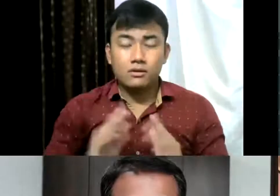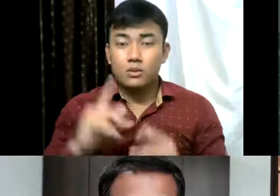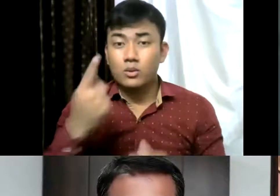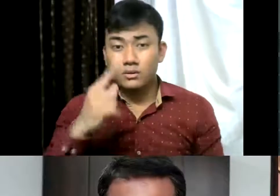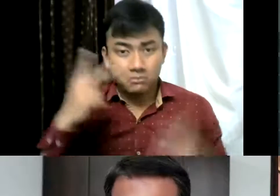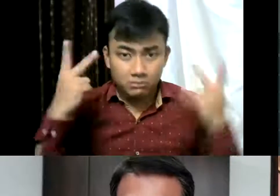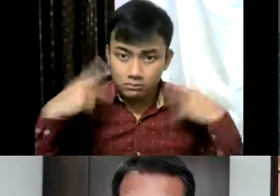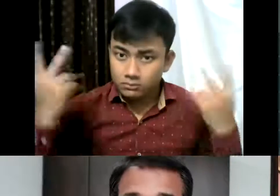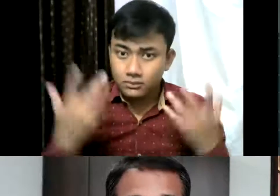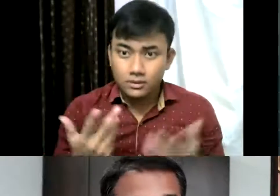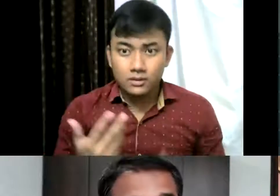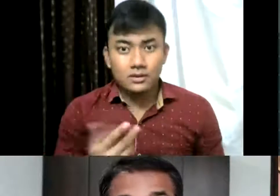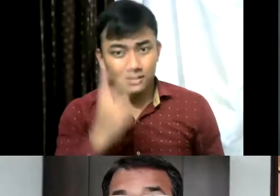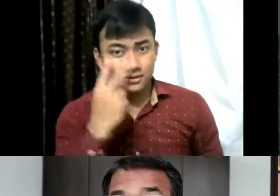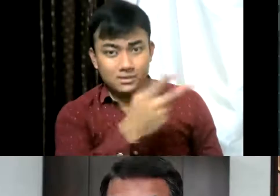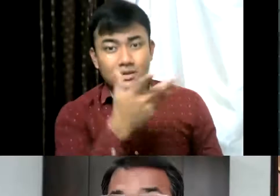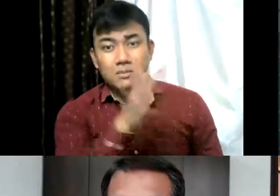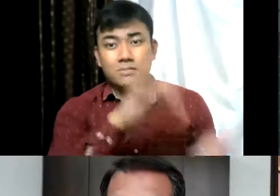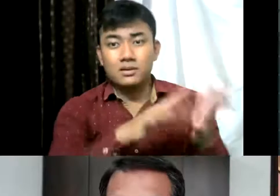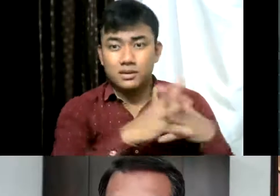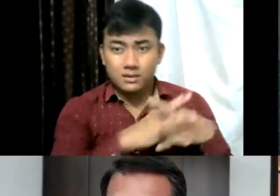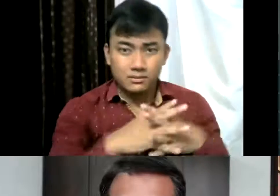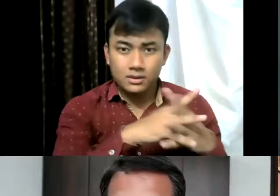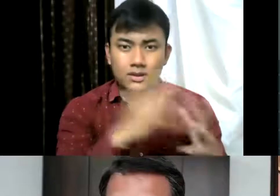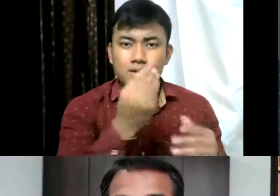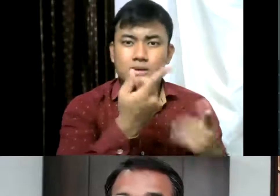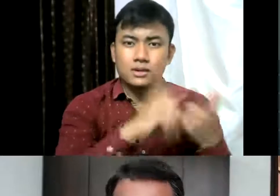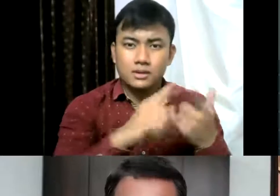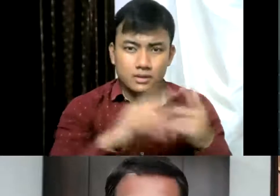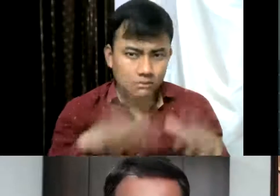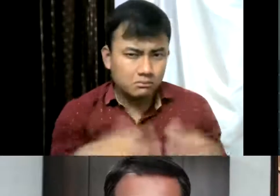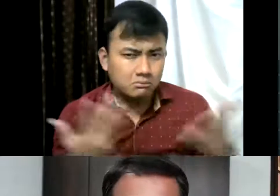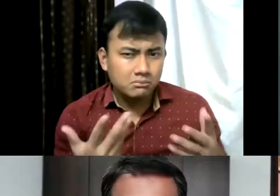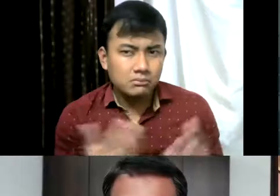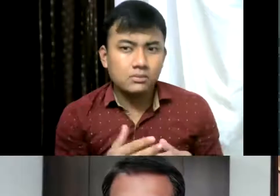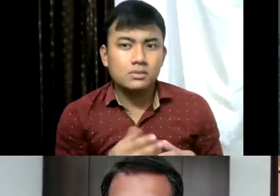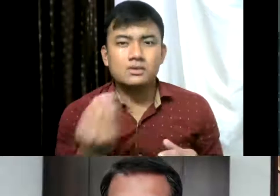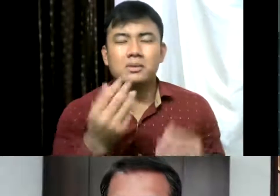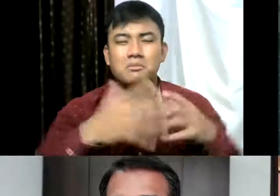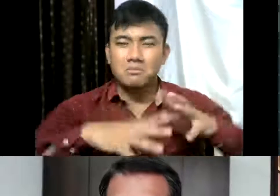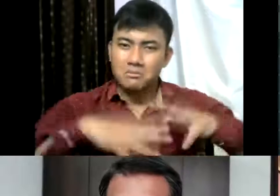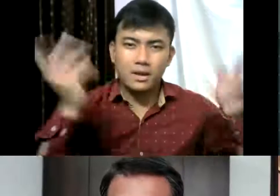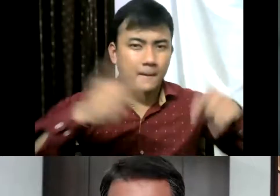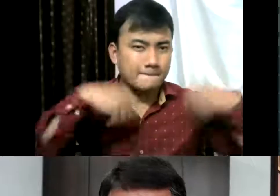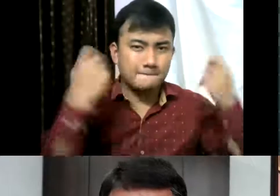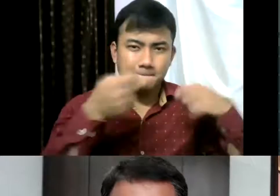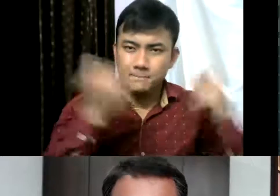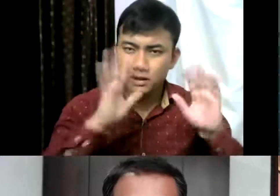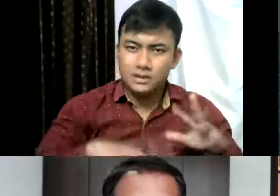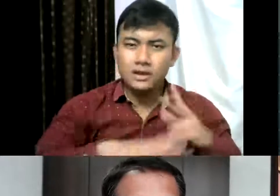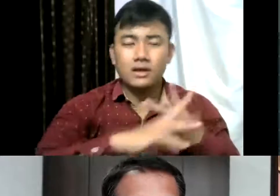as the United States entered their summer, which is anyway the biggest party/travel period of the